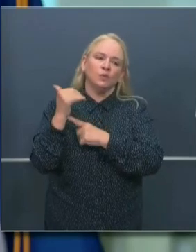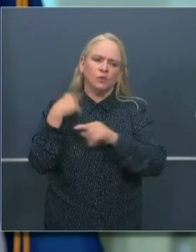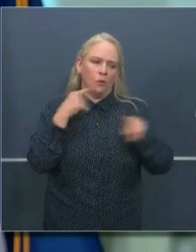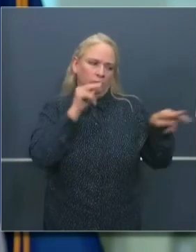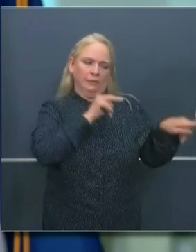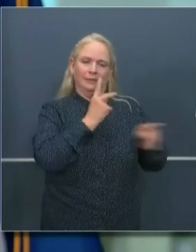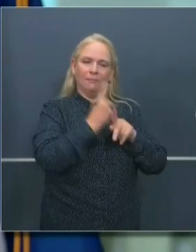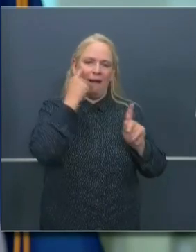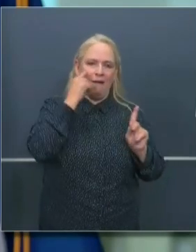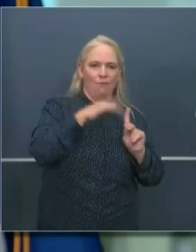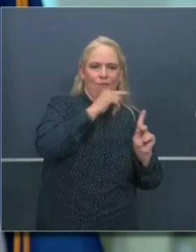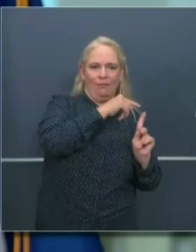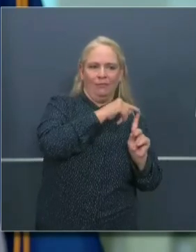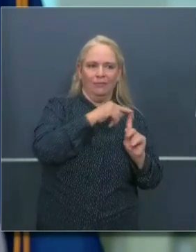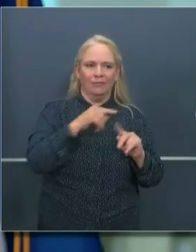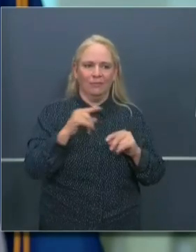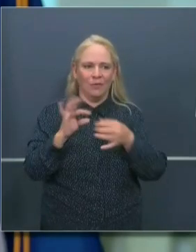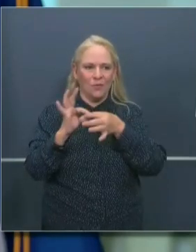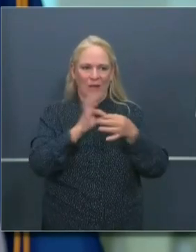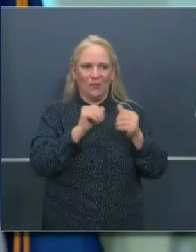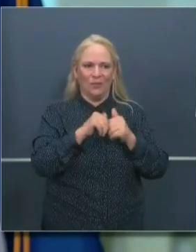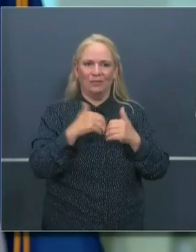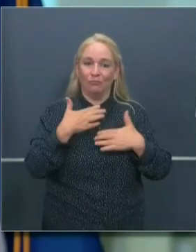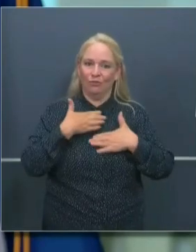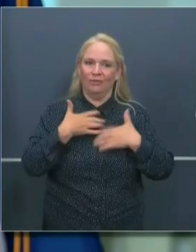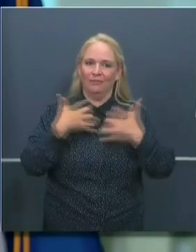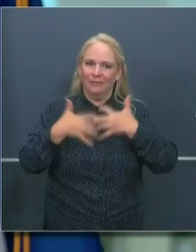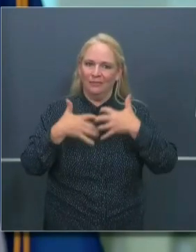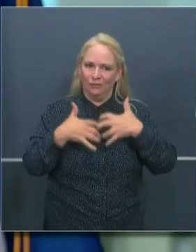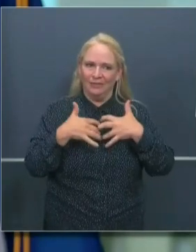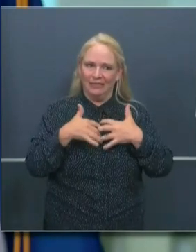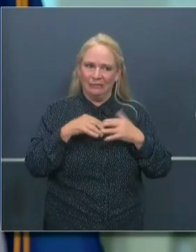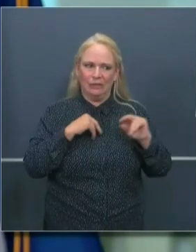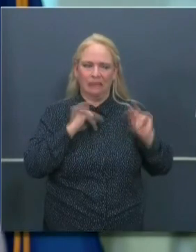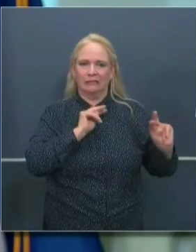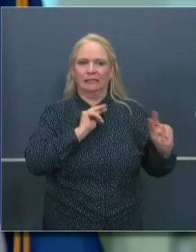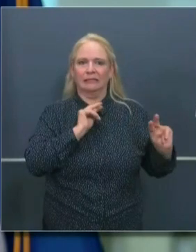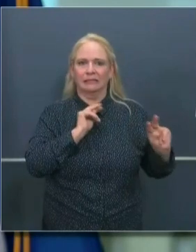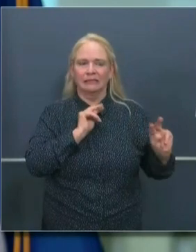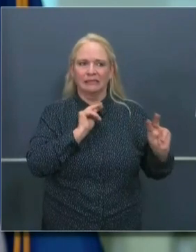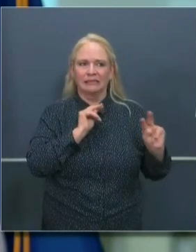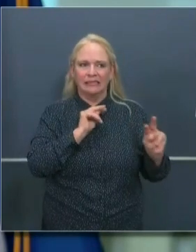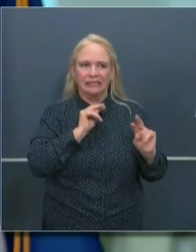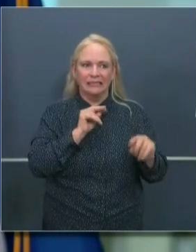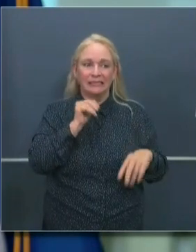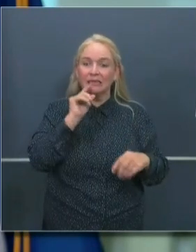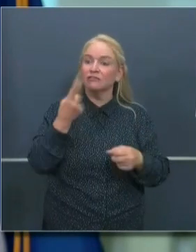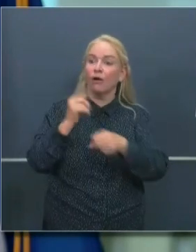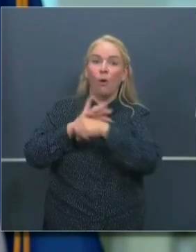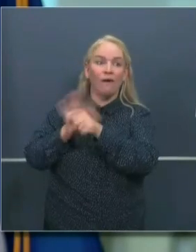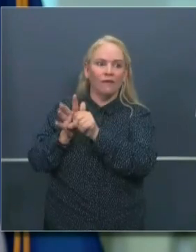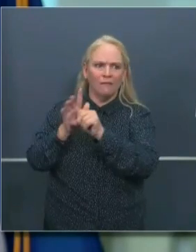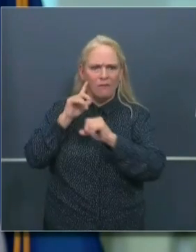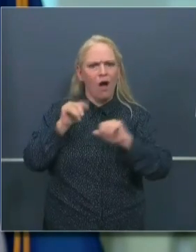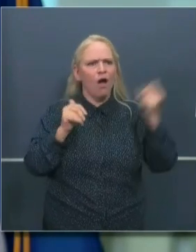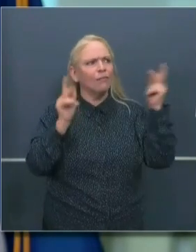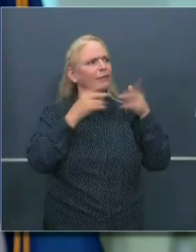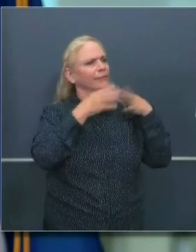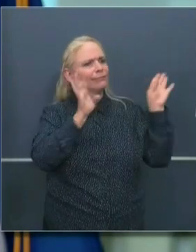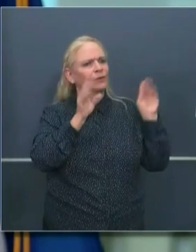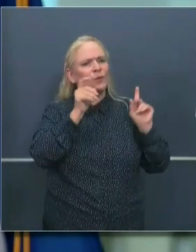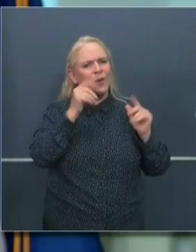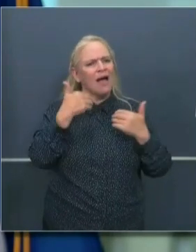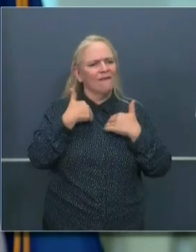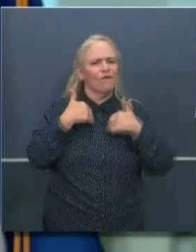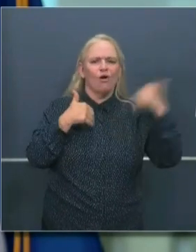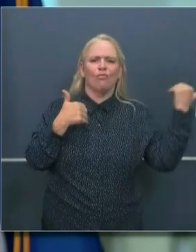ventilator questions. It goes back to our capacity well beyond just COVID-19 to deal with the needs of people in acute